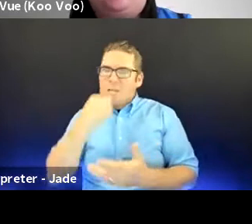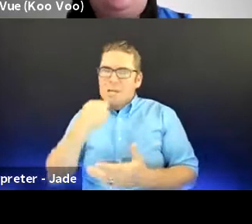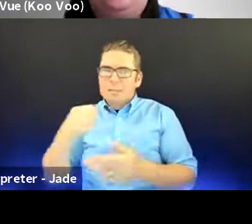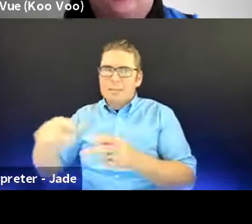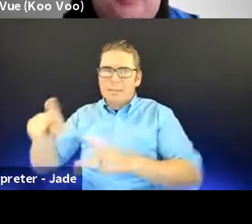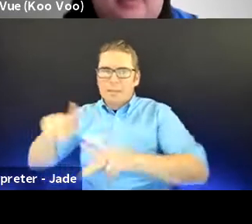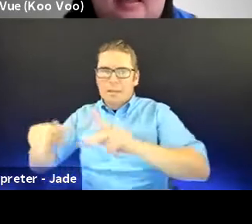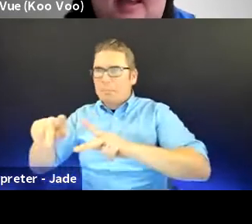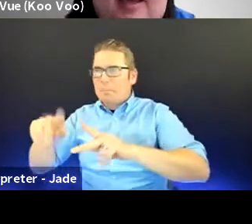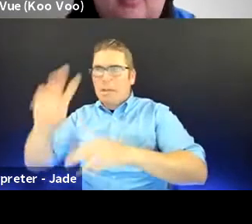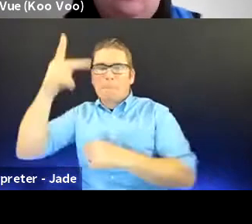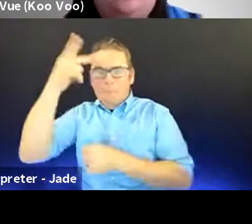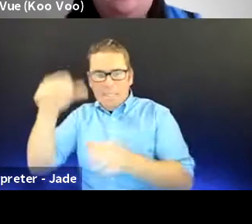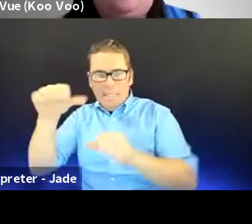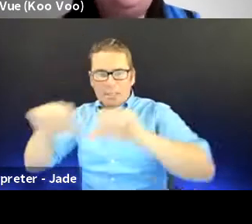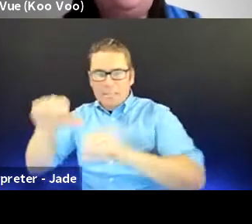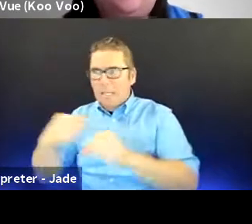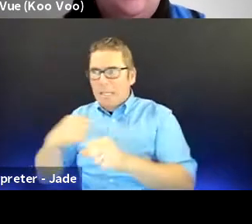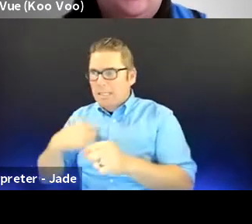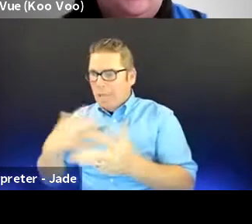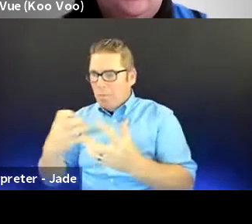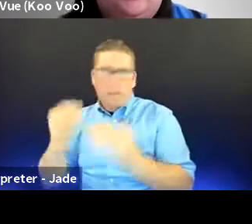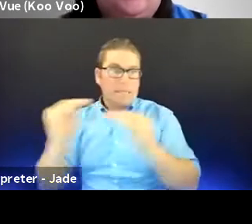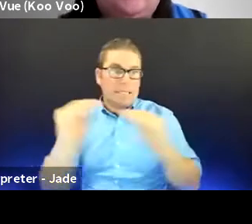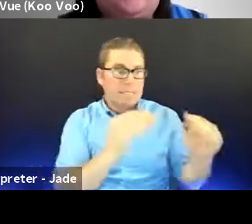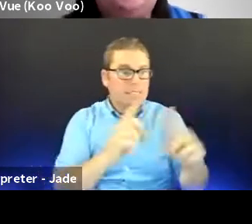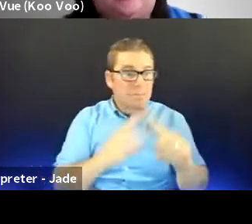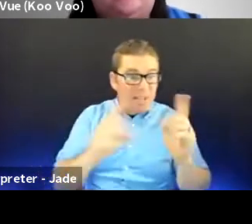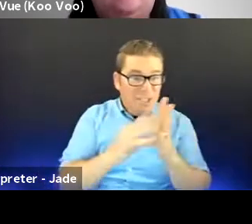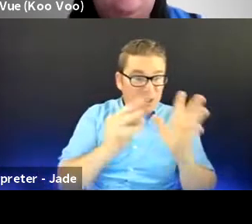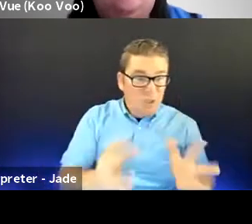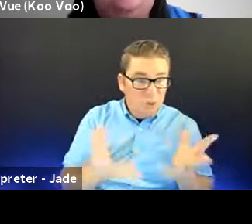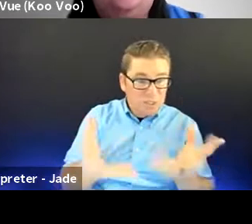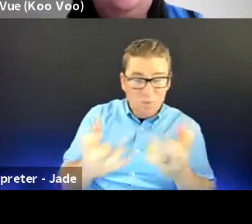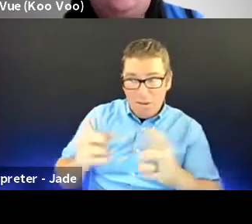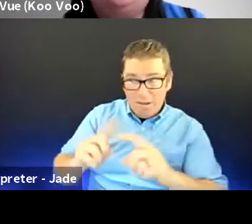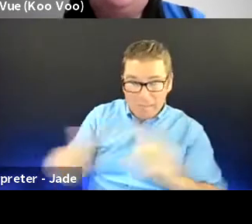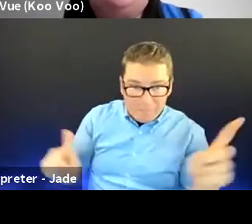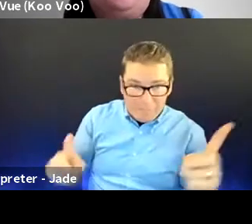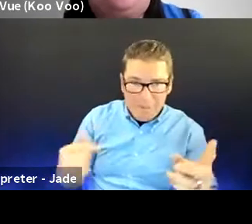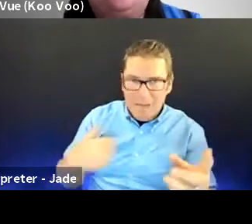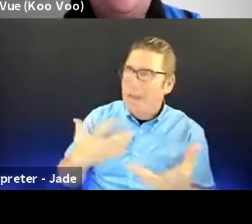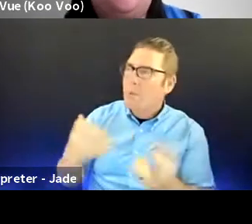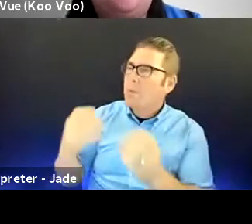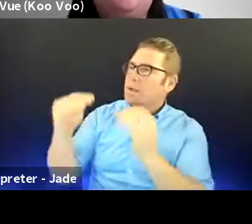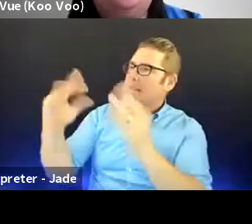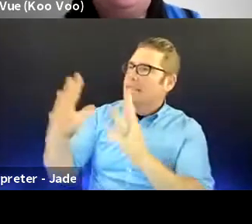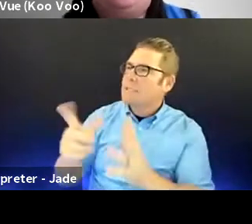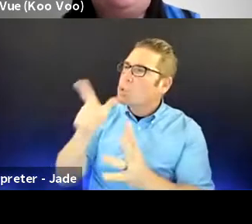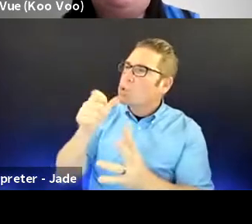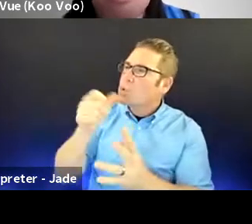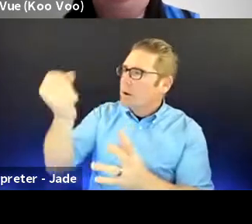might be like, I'm just trying to pass a class, or I just really need an instructor who is understanding, who, you know, understands my life